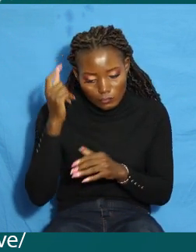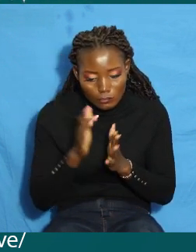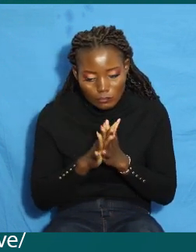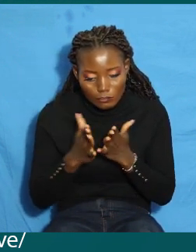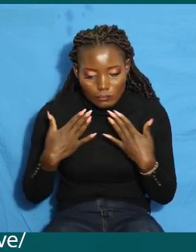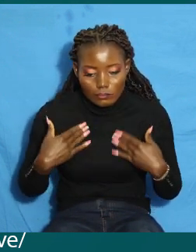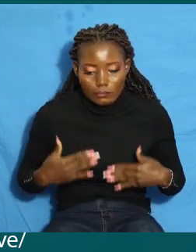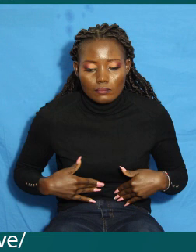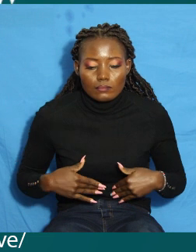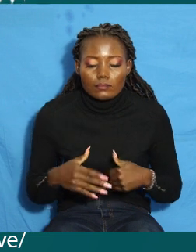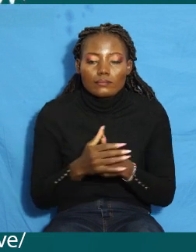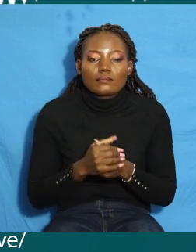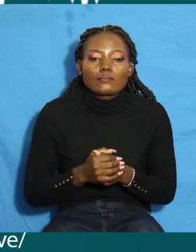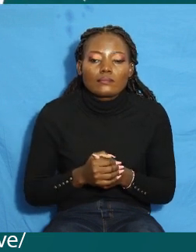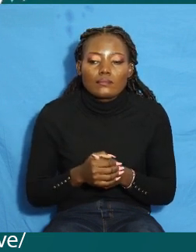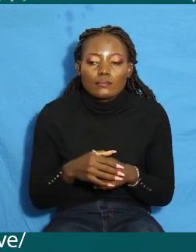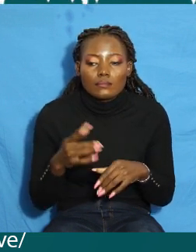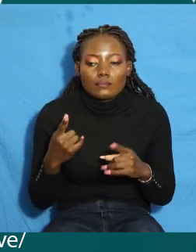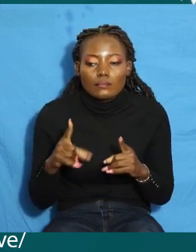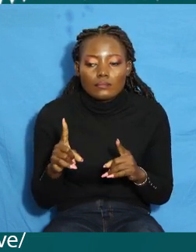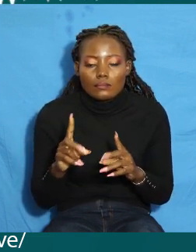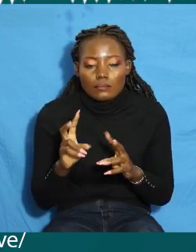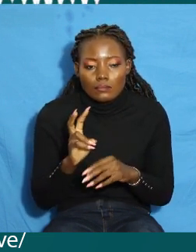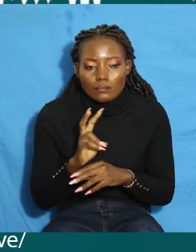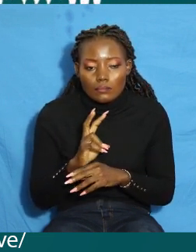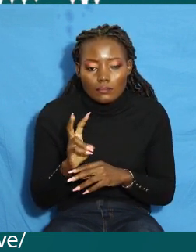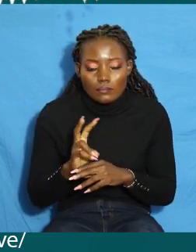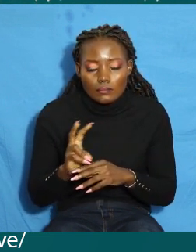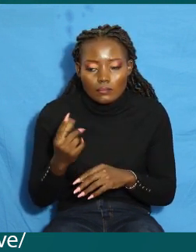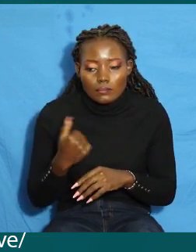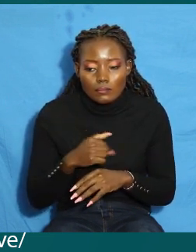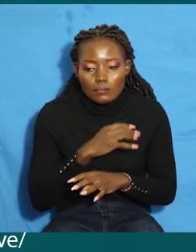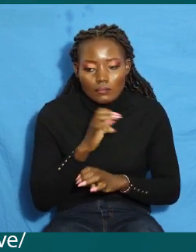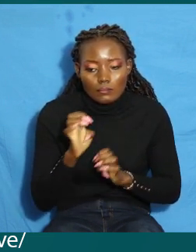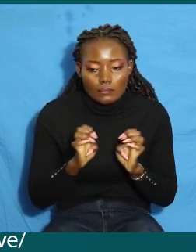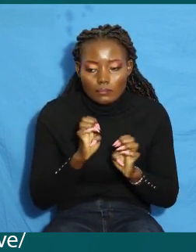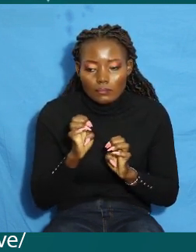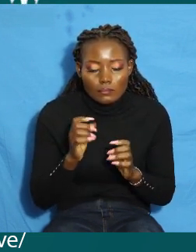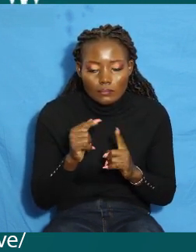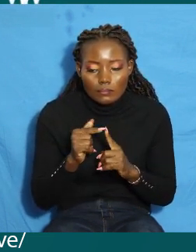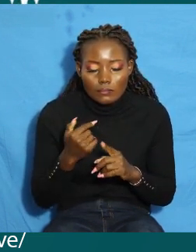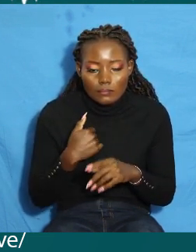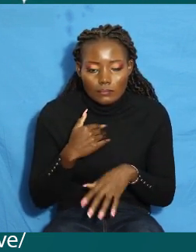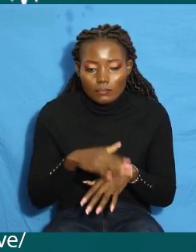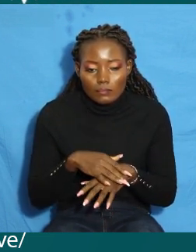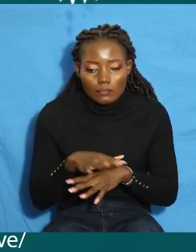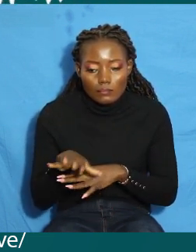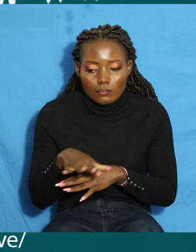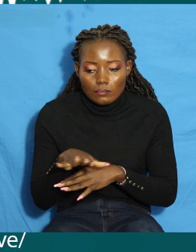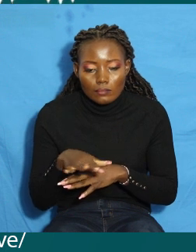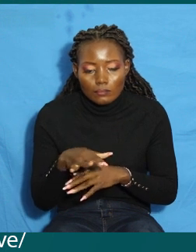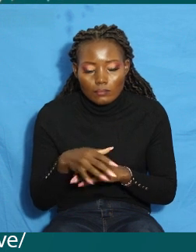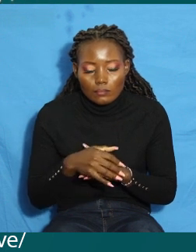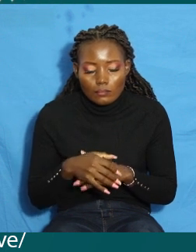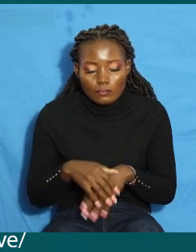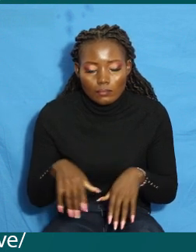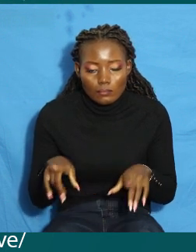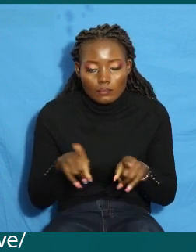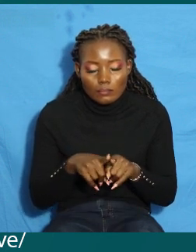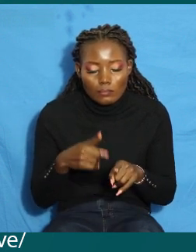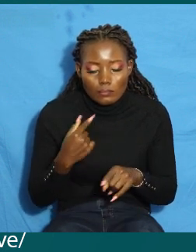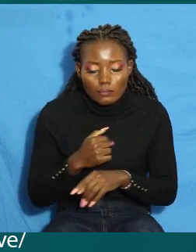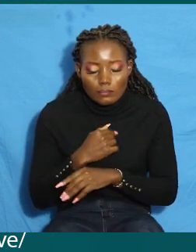matter. Let's watch our emotions to create a good environment for a healthy mind, as we would do